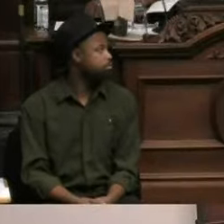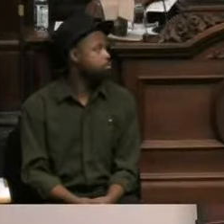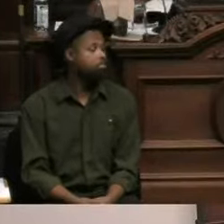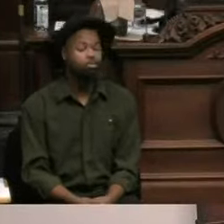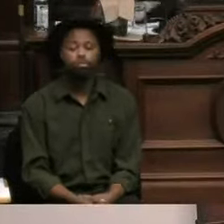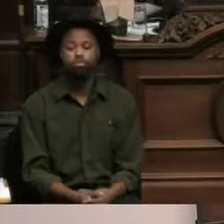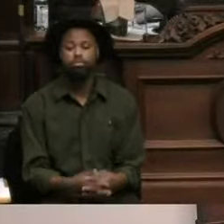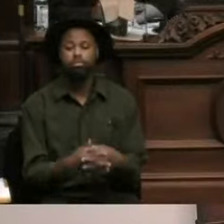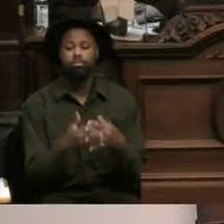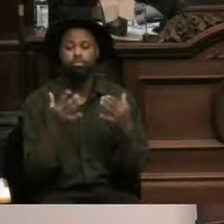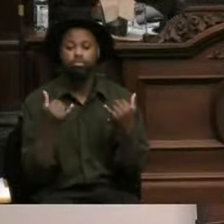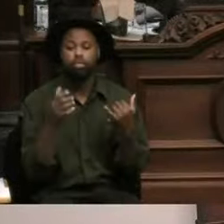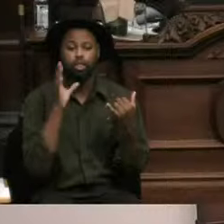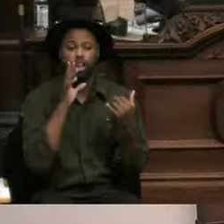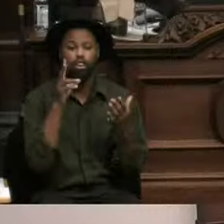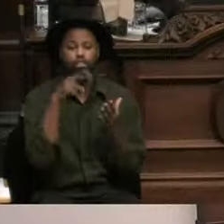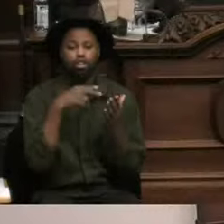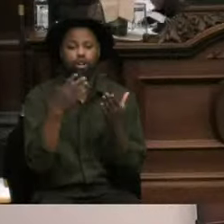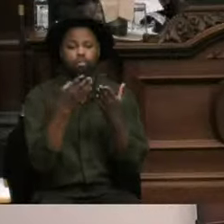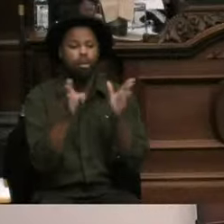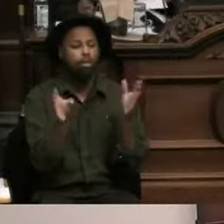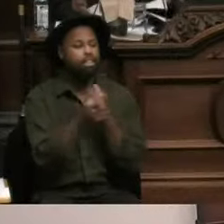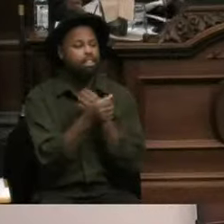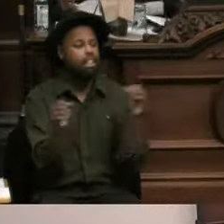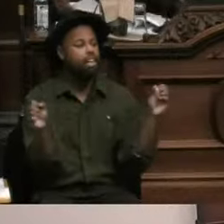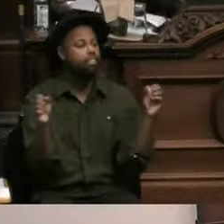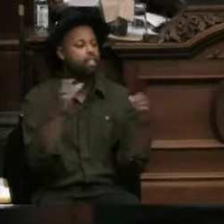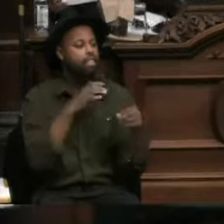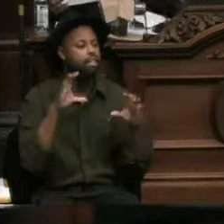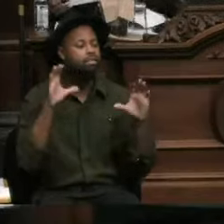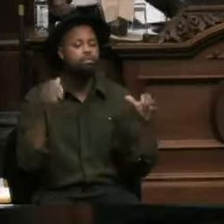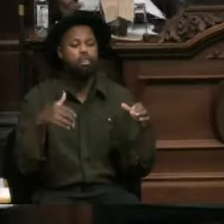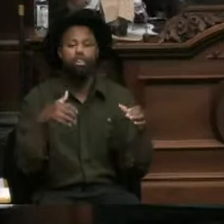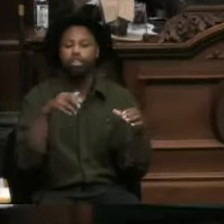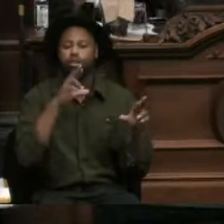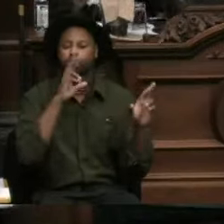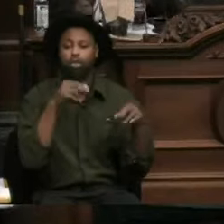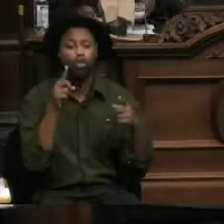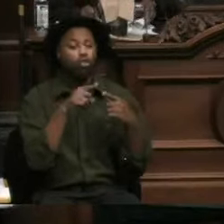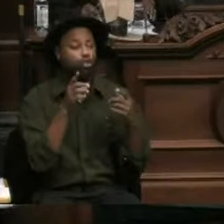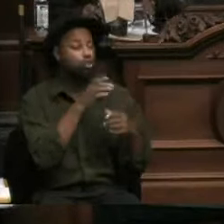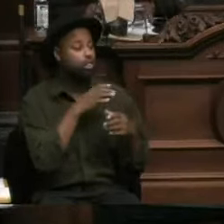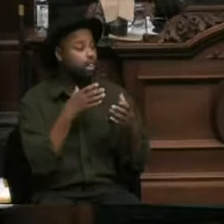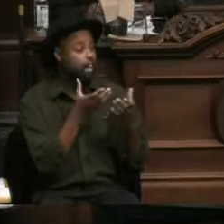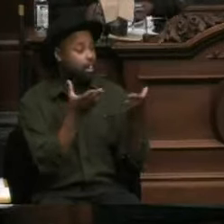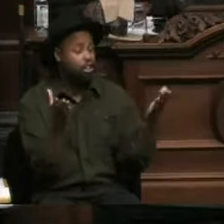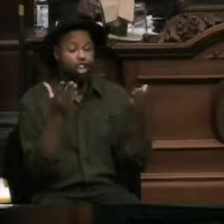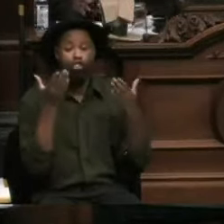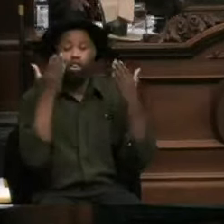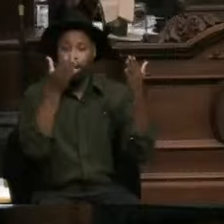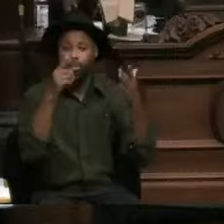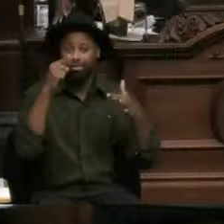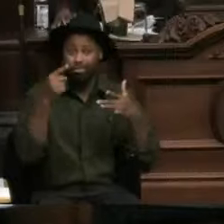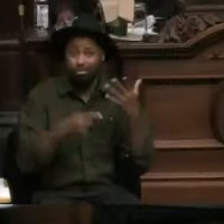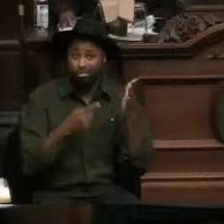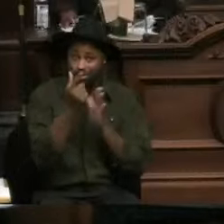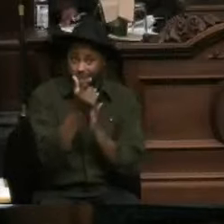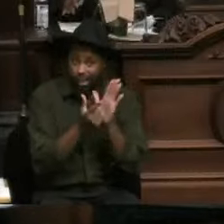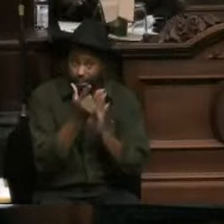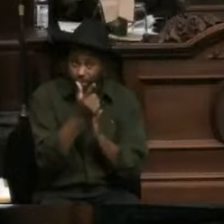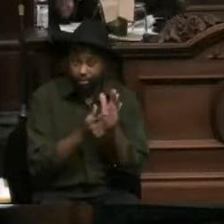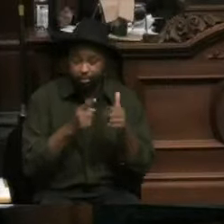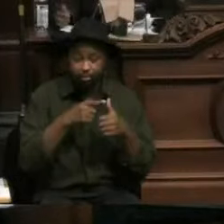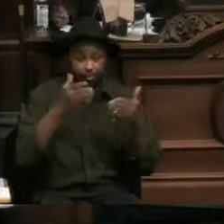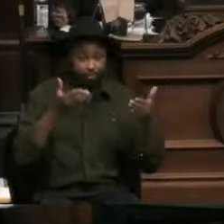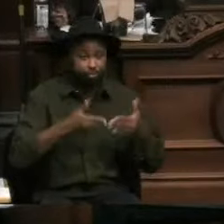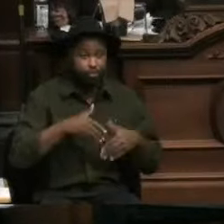I will now read the Public Safety Committee report. To the Council, the Public Safety Committee recommends for adoption the following entitled legislation.